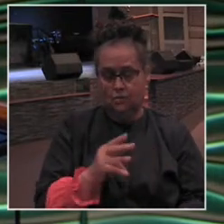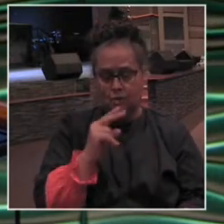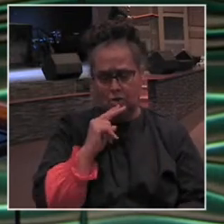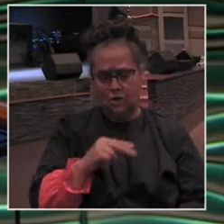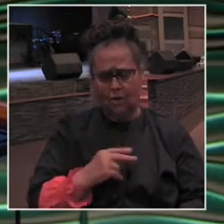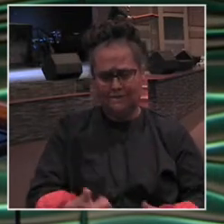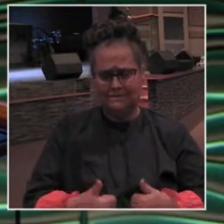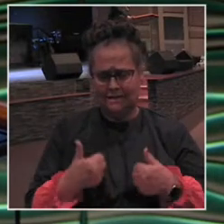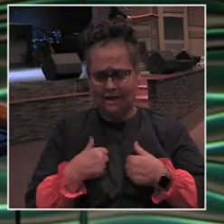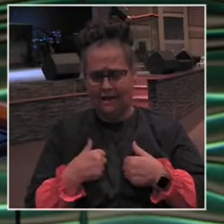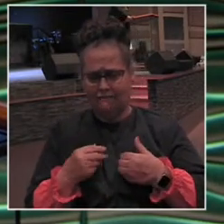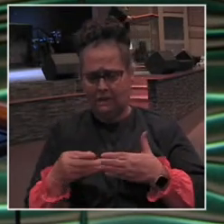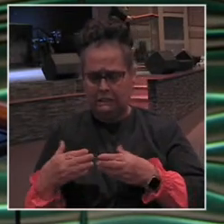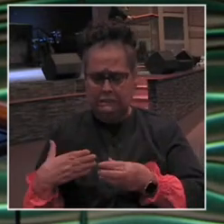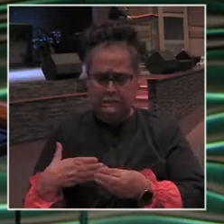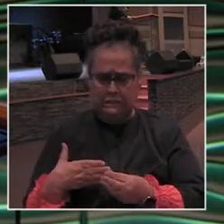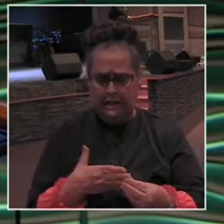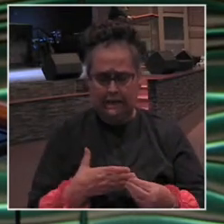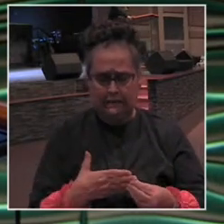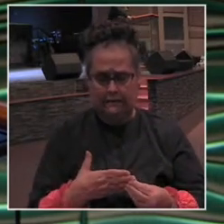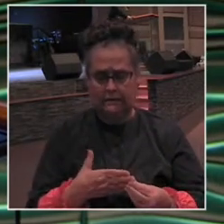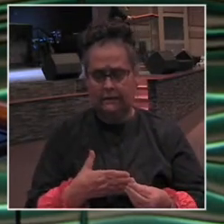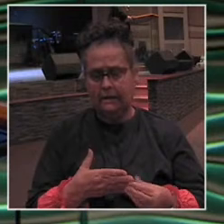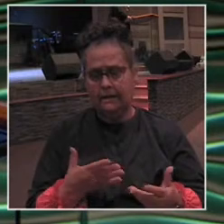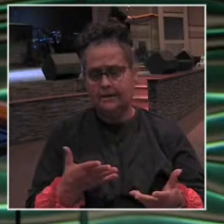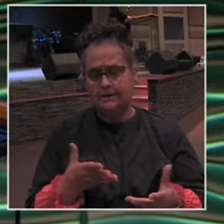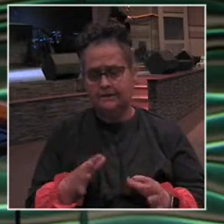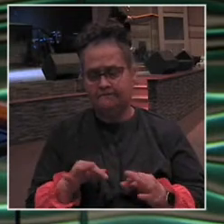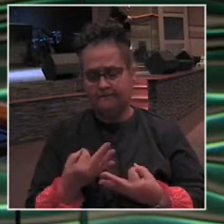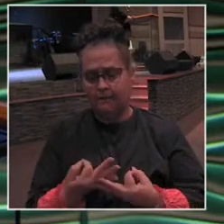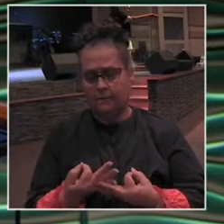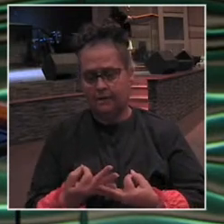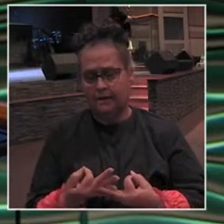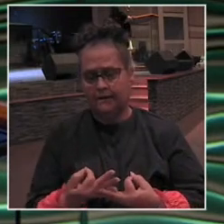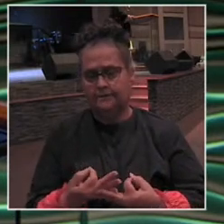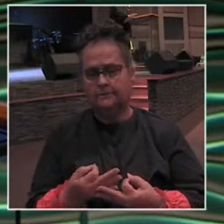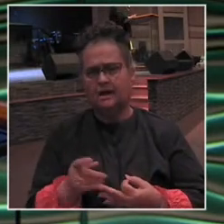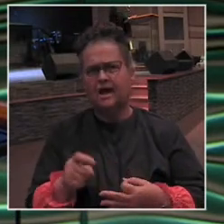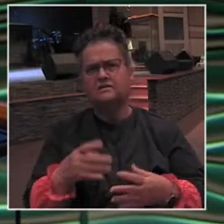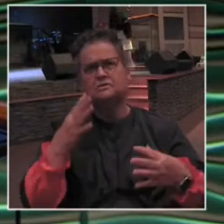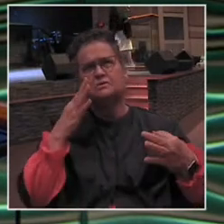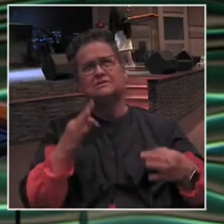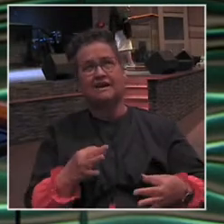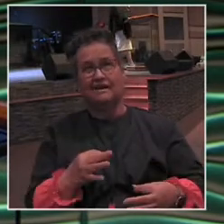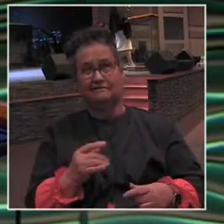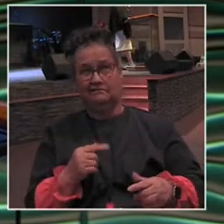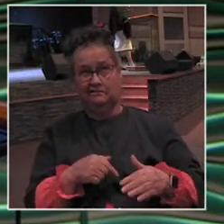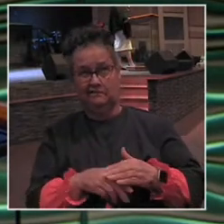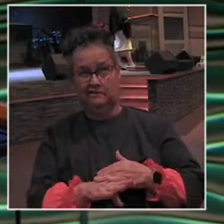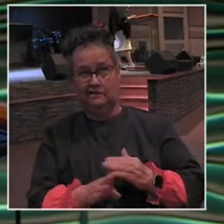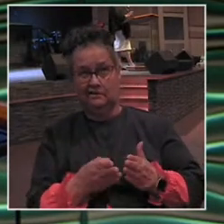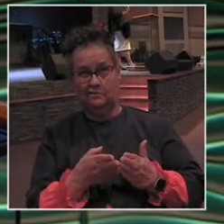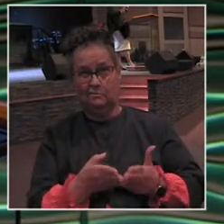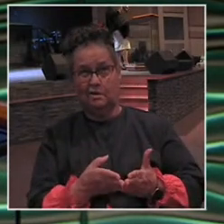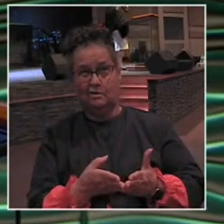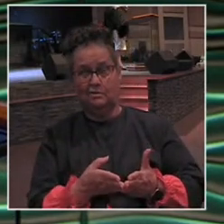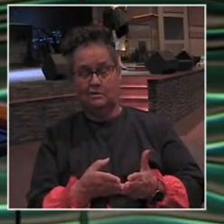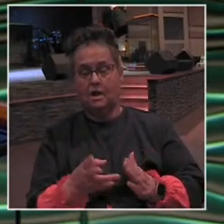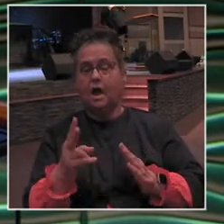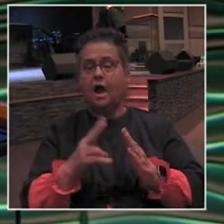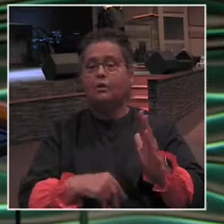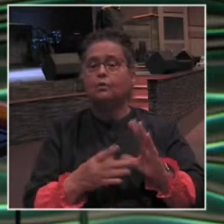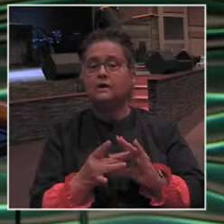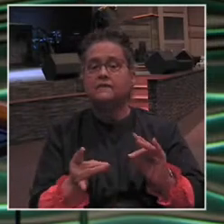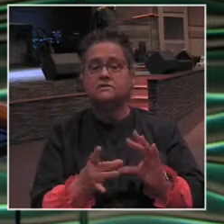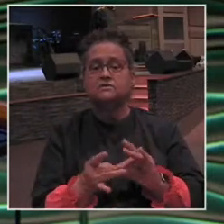family, but now he has to make a decision to get into the boat. When I read Noah's story, I don't